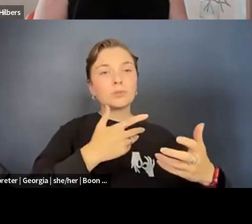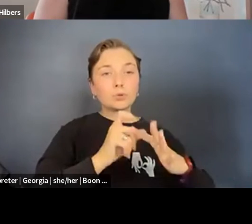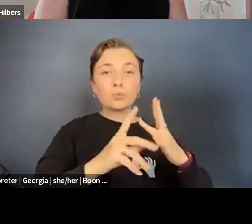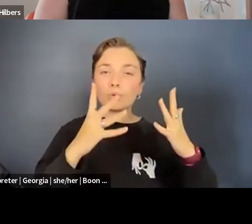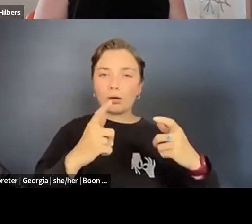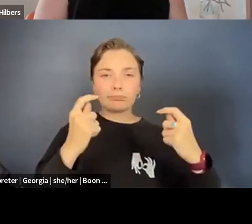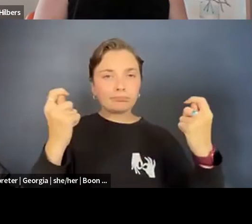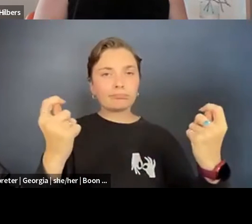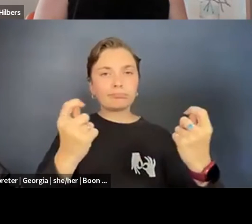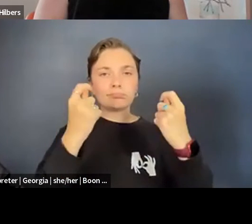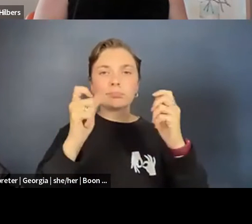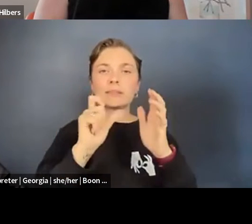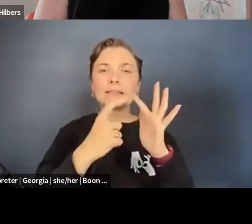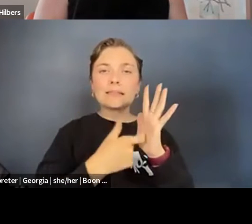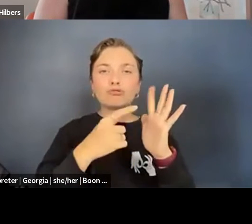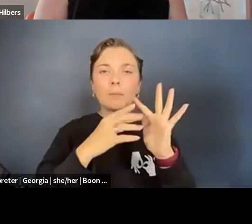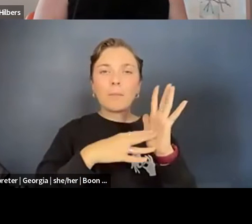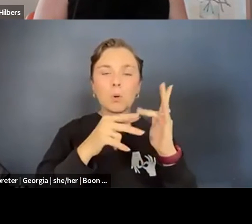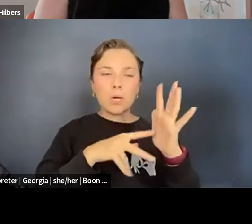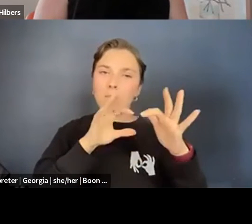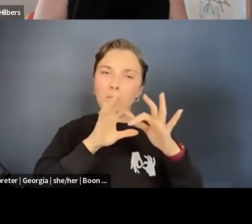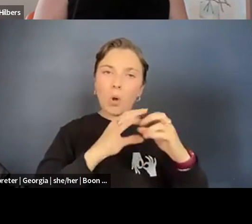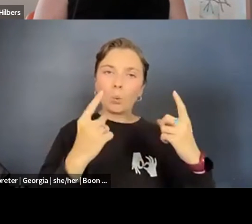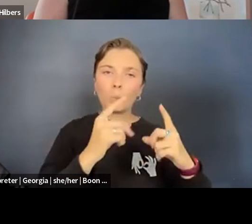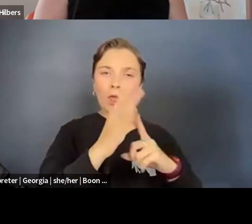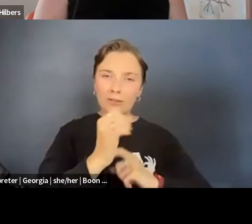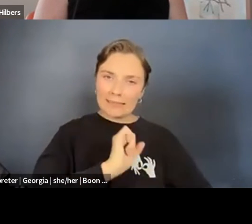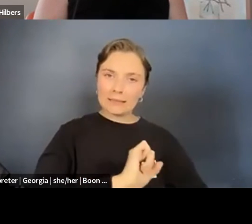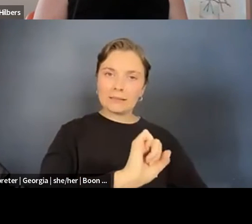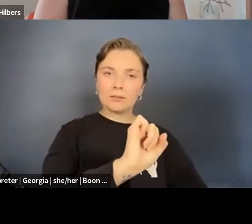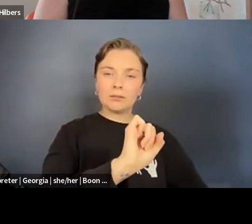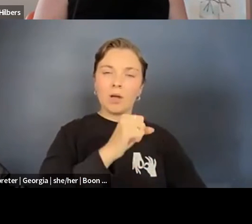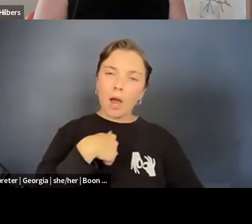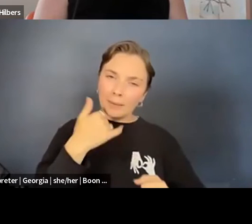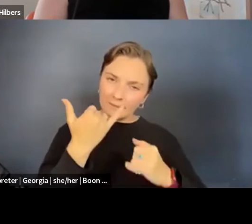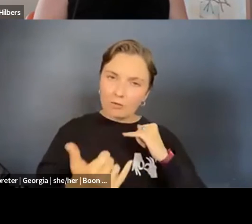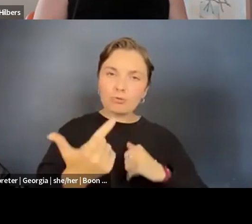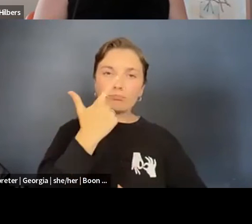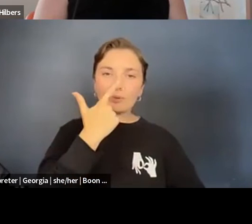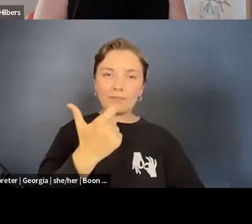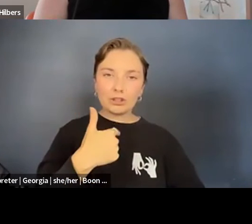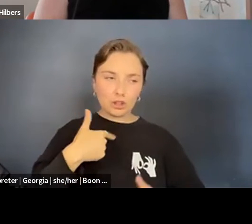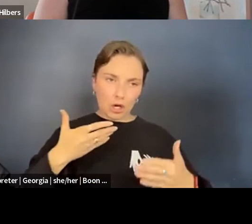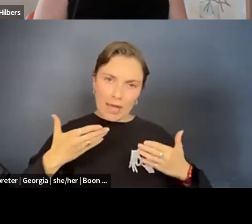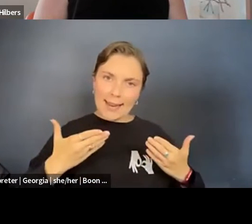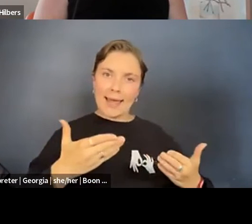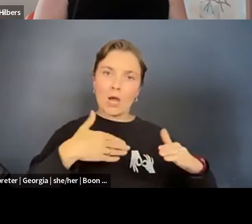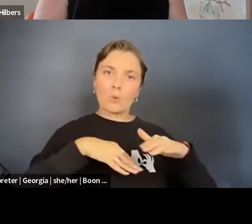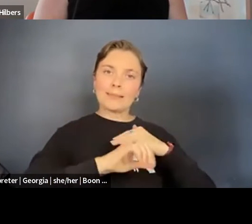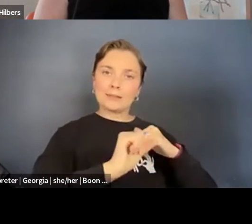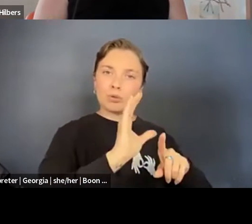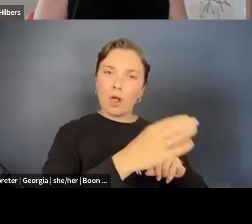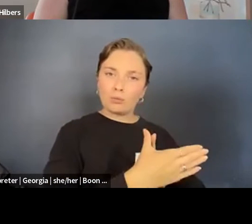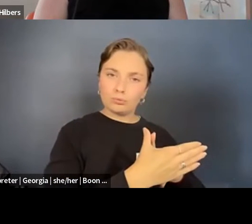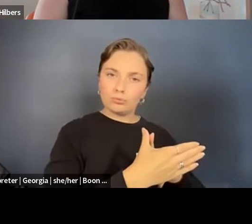ceremony that belongs to his culture. And I feel very privileged to be allowed into that culture to do